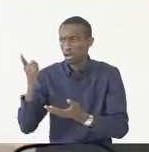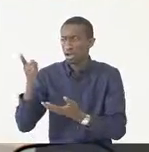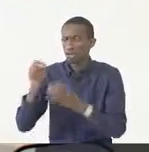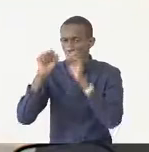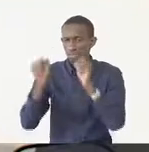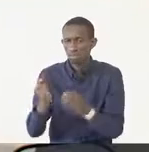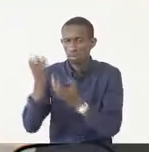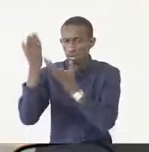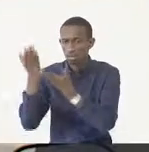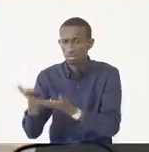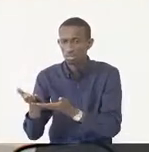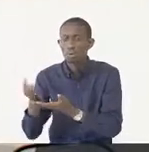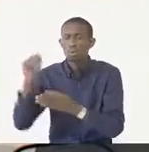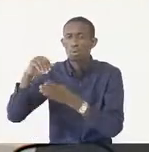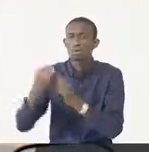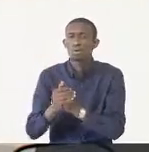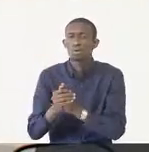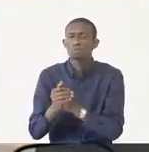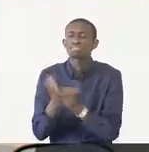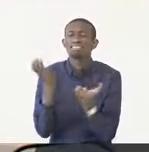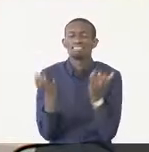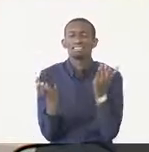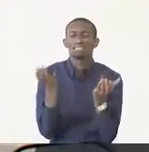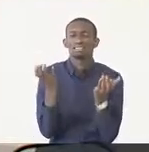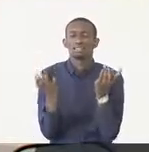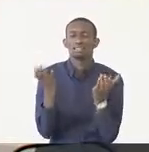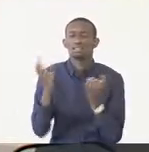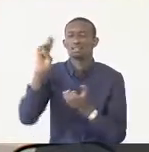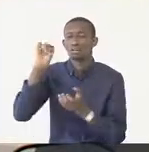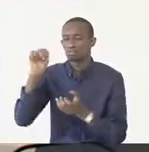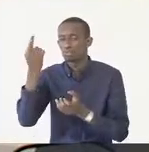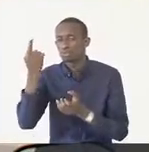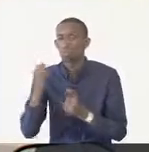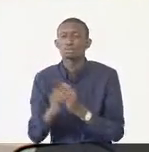masses that is M1 and M2,